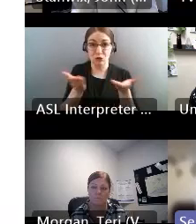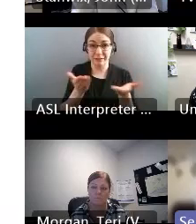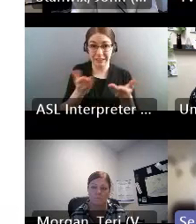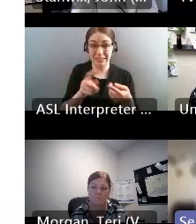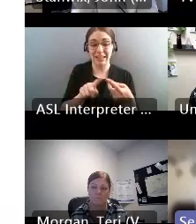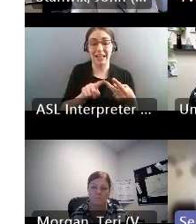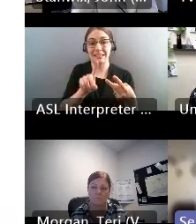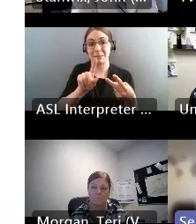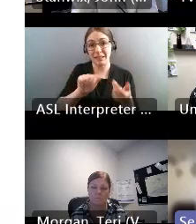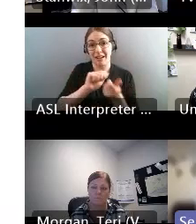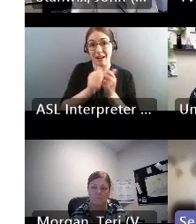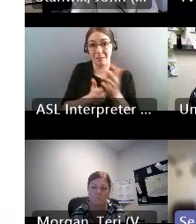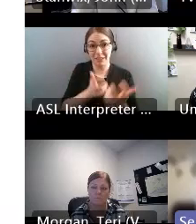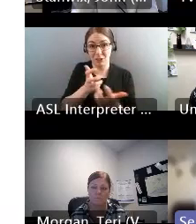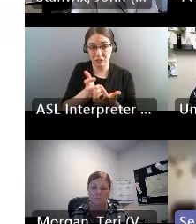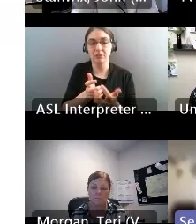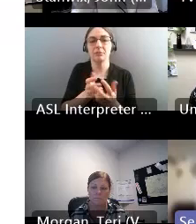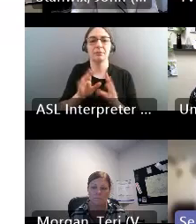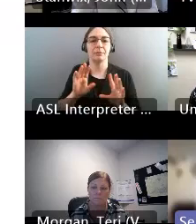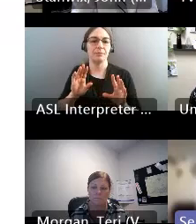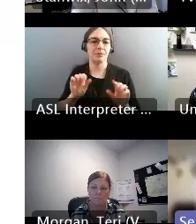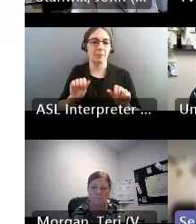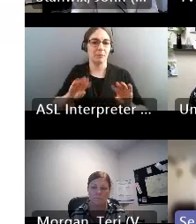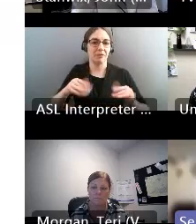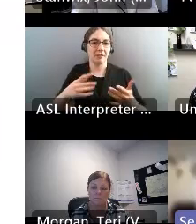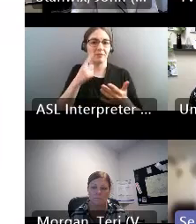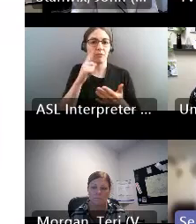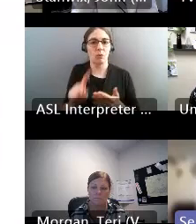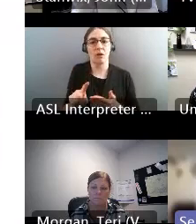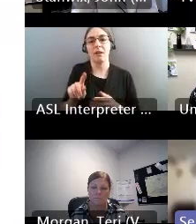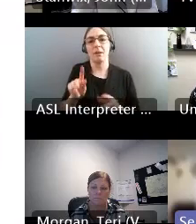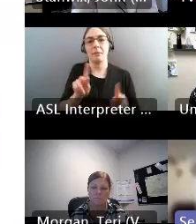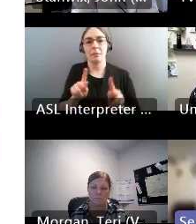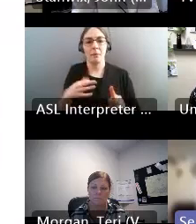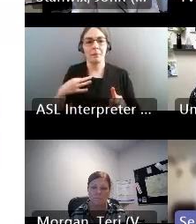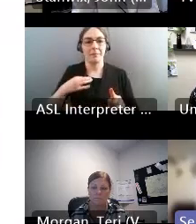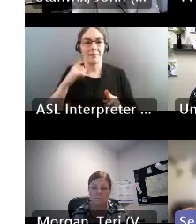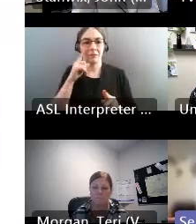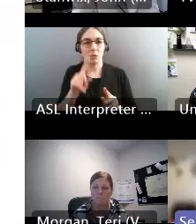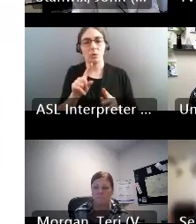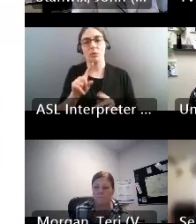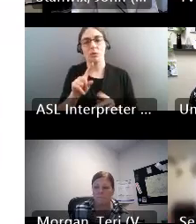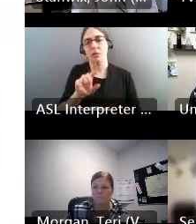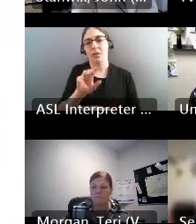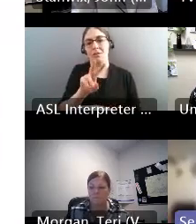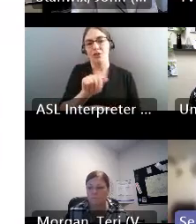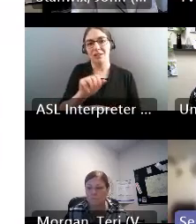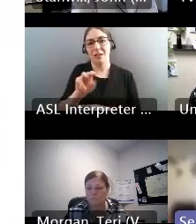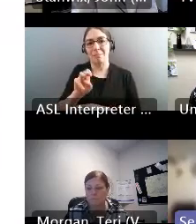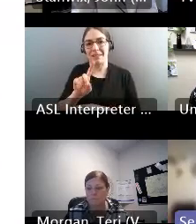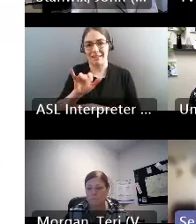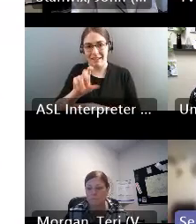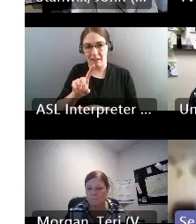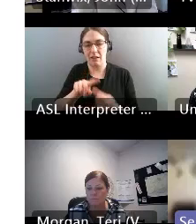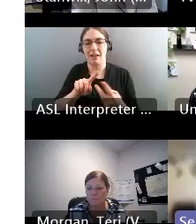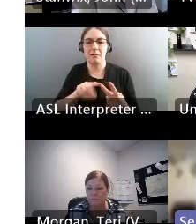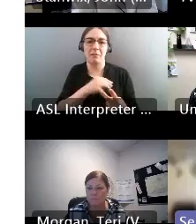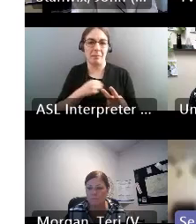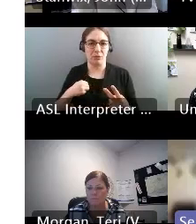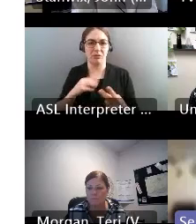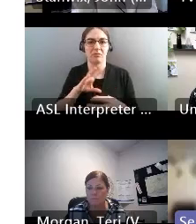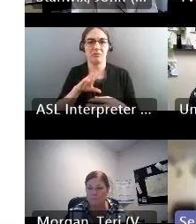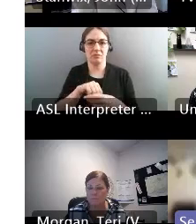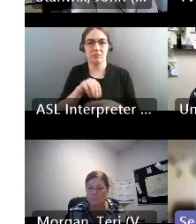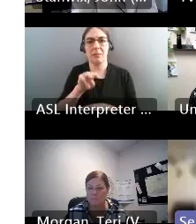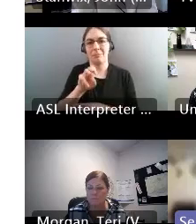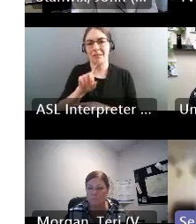are provided to the Virginia Medicaid applicants and members. I'd like to provide